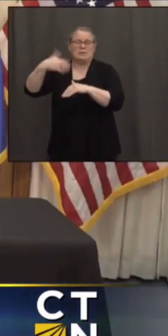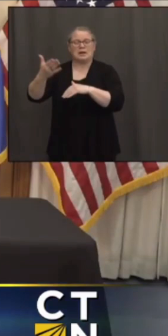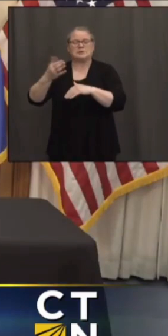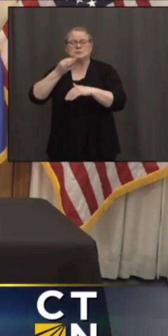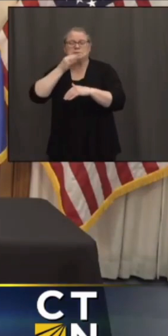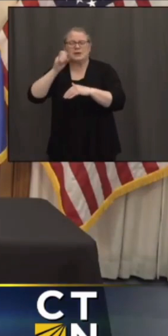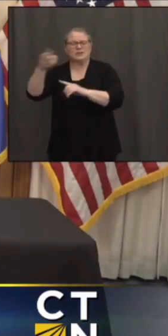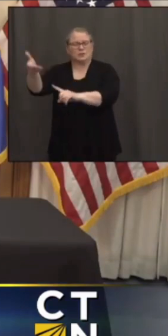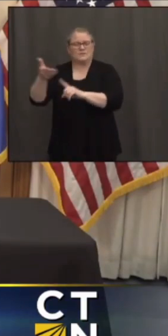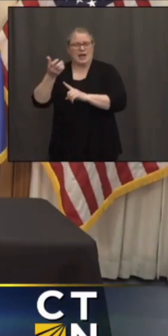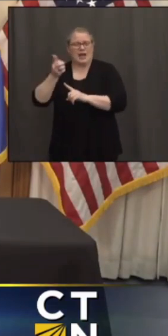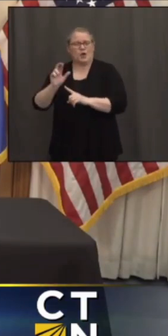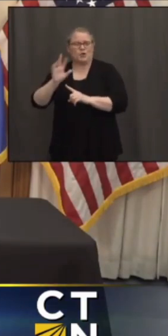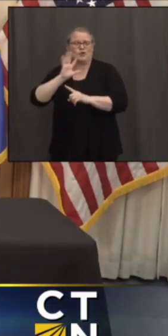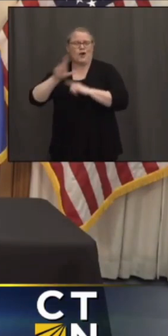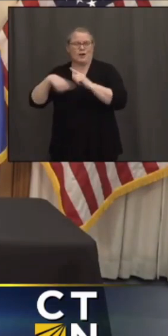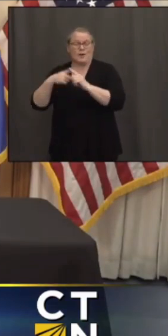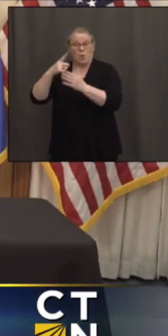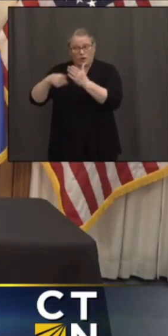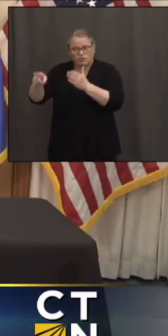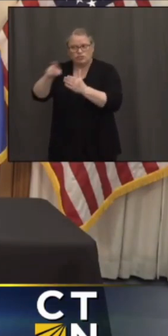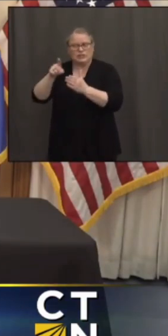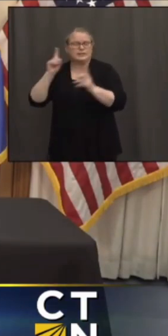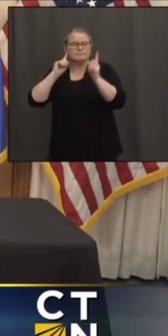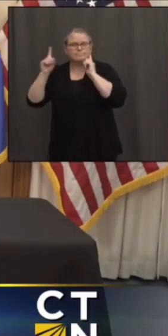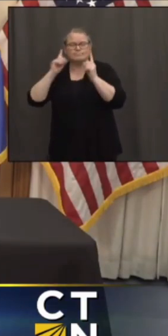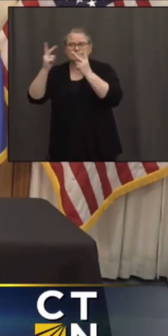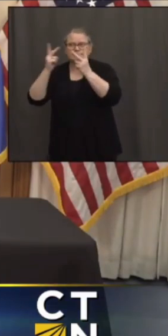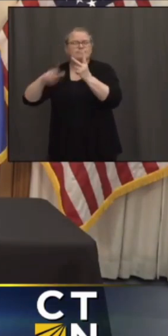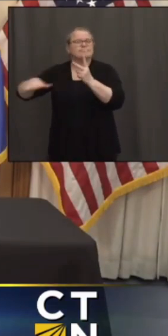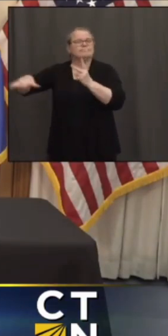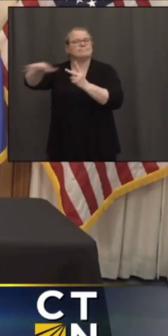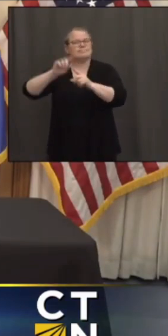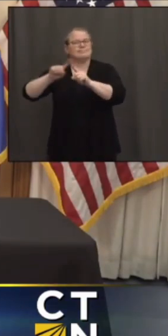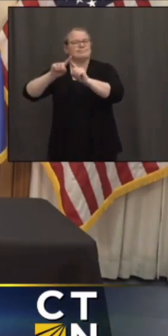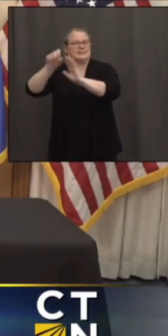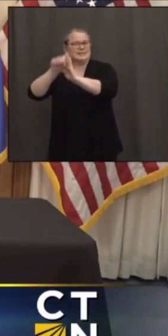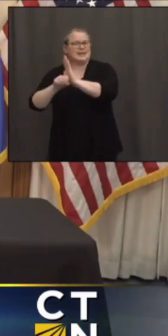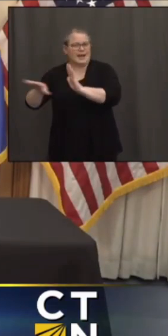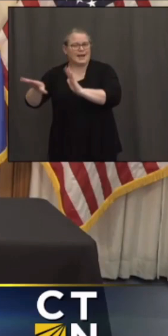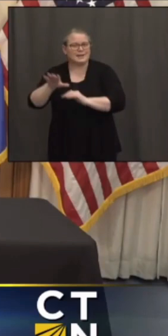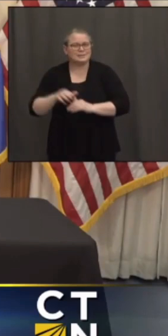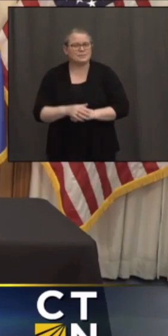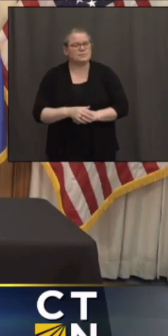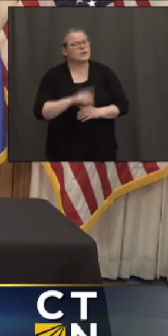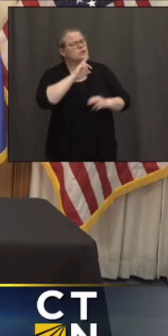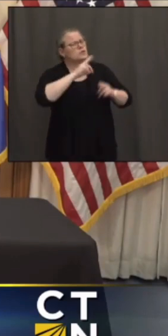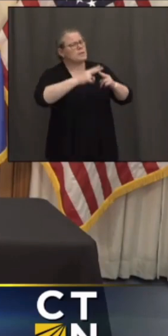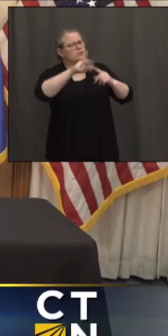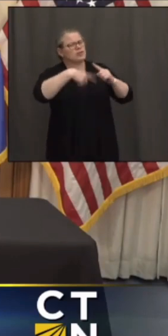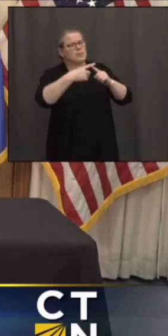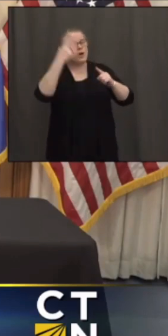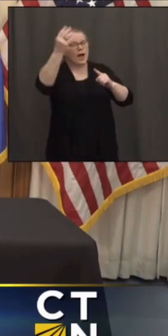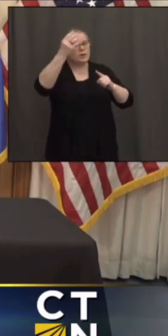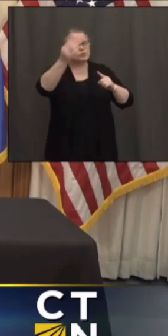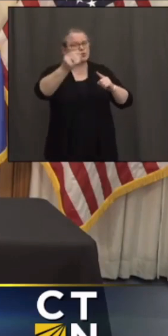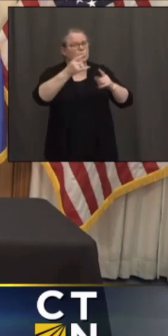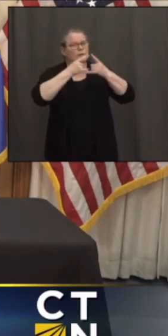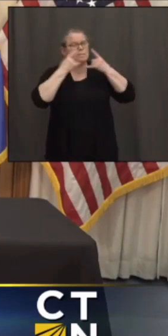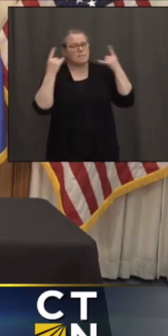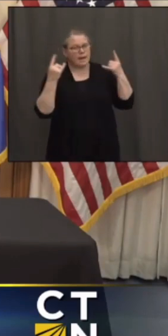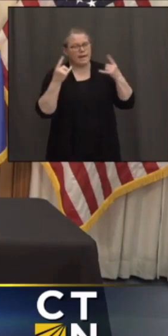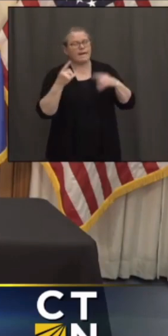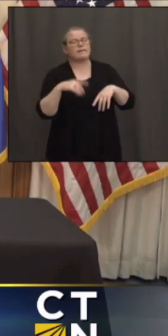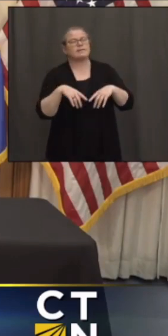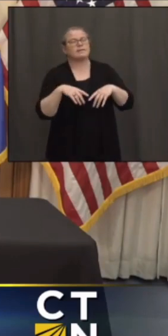And you mentioned that you want the legislature to weigh in on the indoor mask mandate. What's the latest with the conversations between your legal